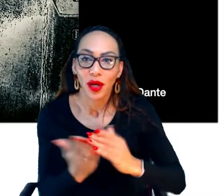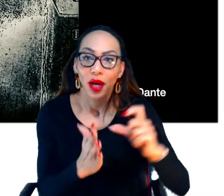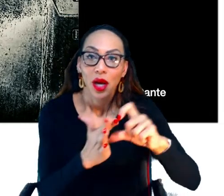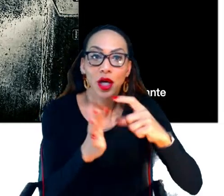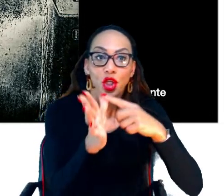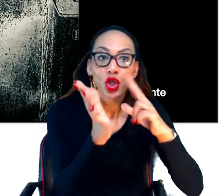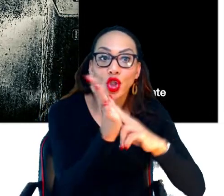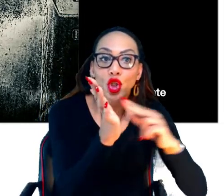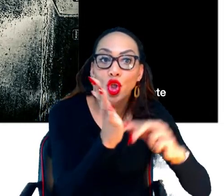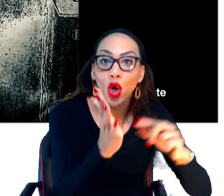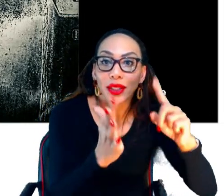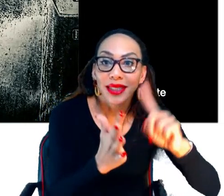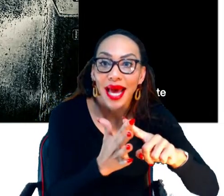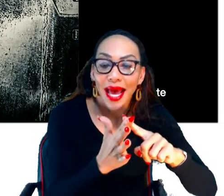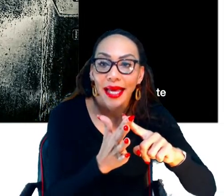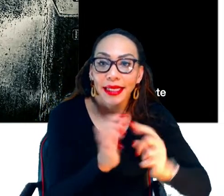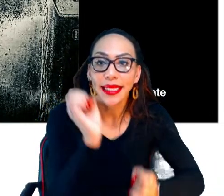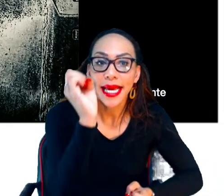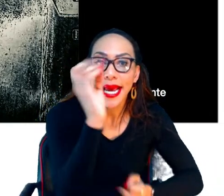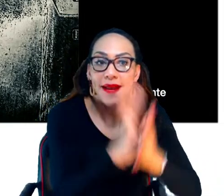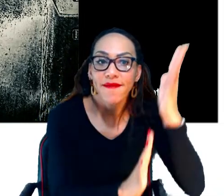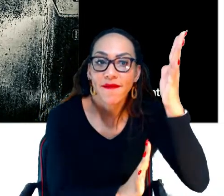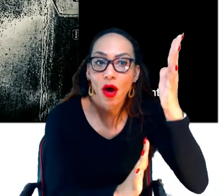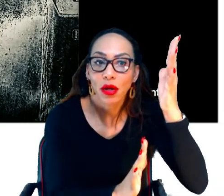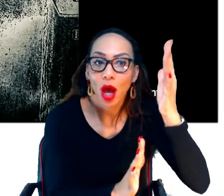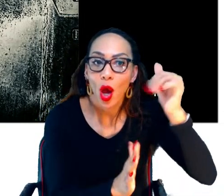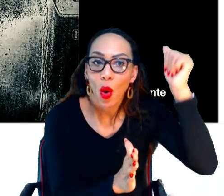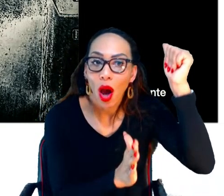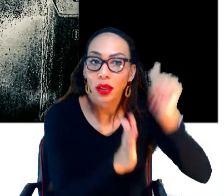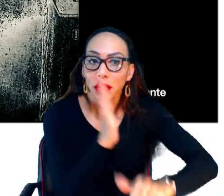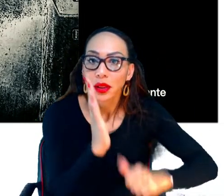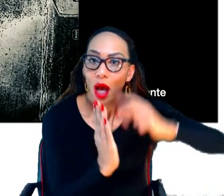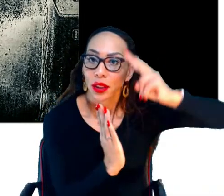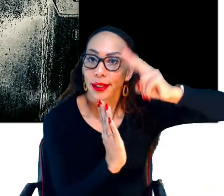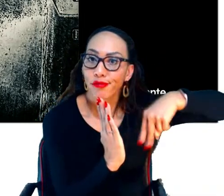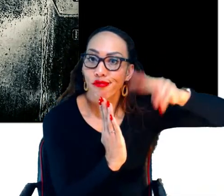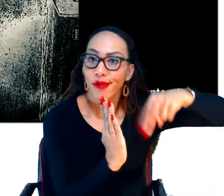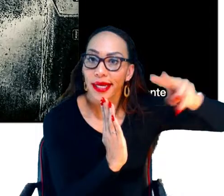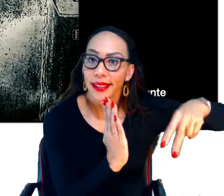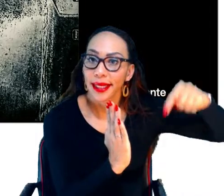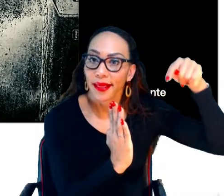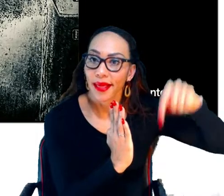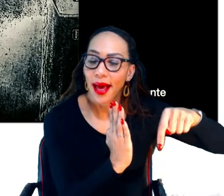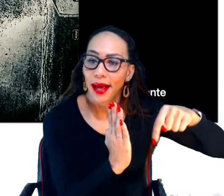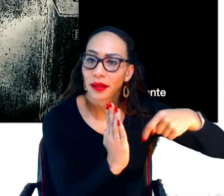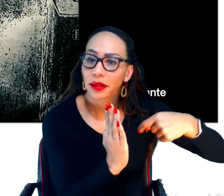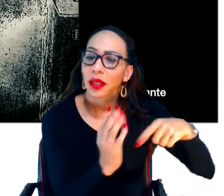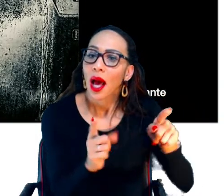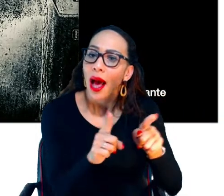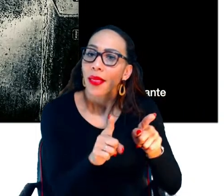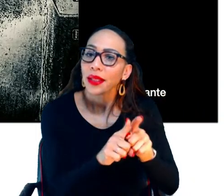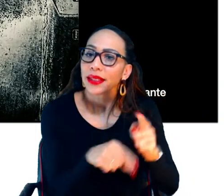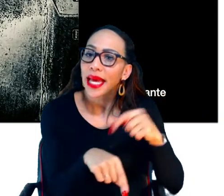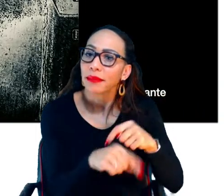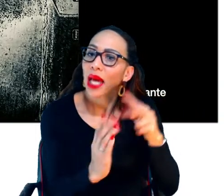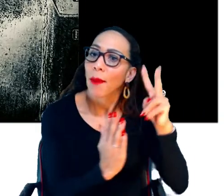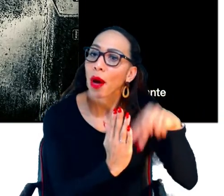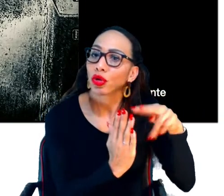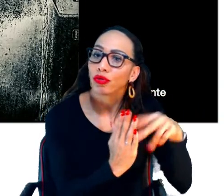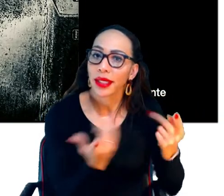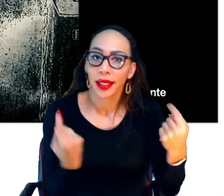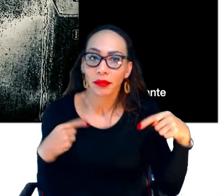Inferno, I started reading that, and then kind of, just at the same time as I was doing the work, this kind of image